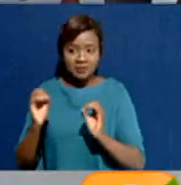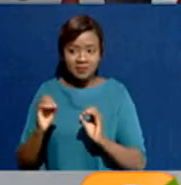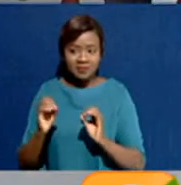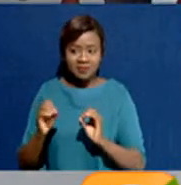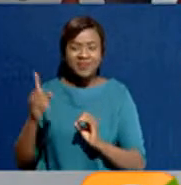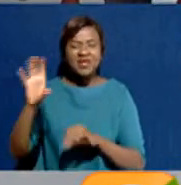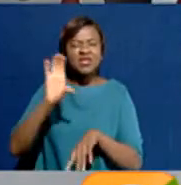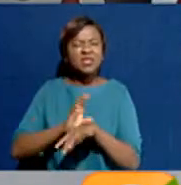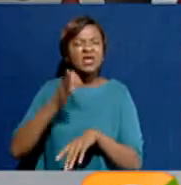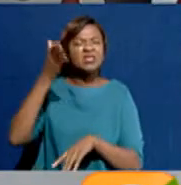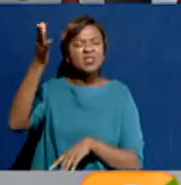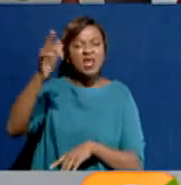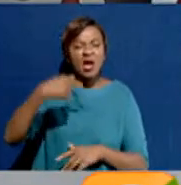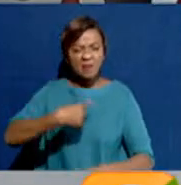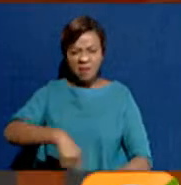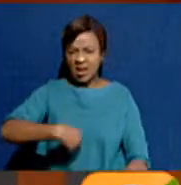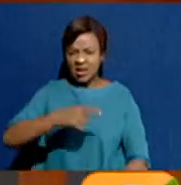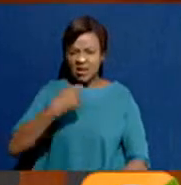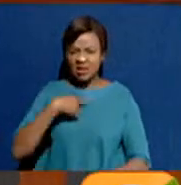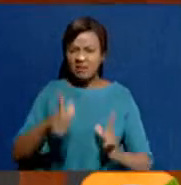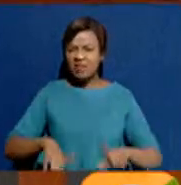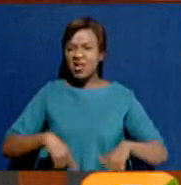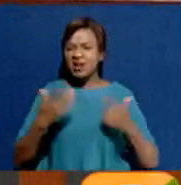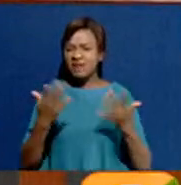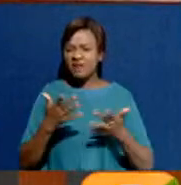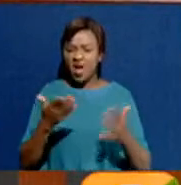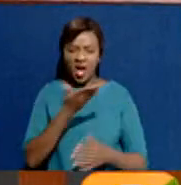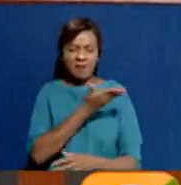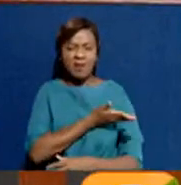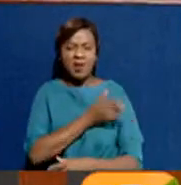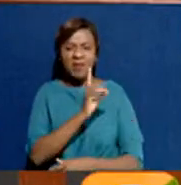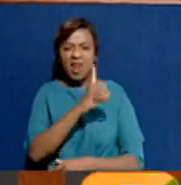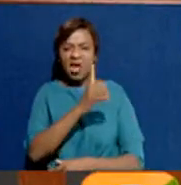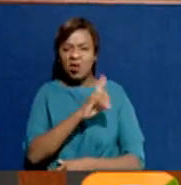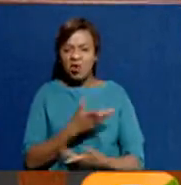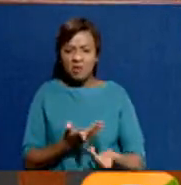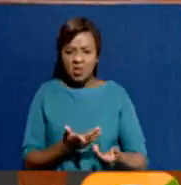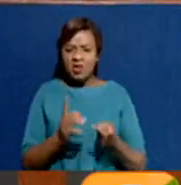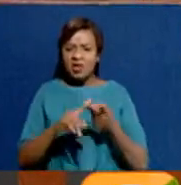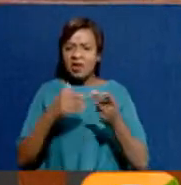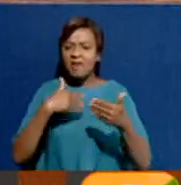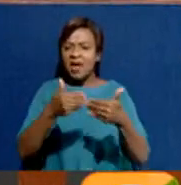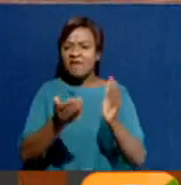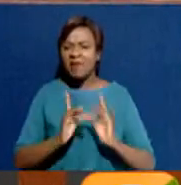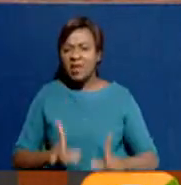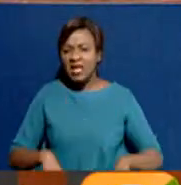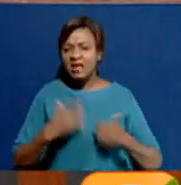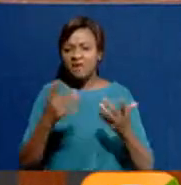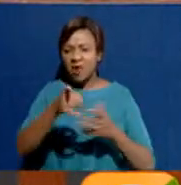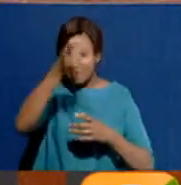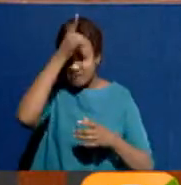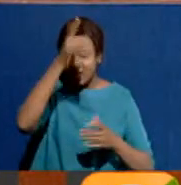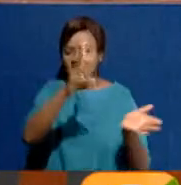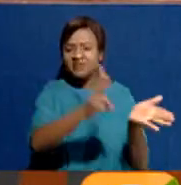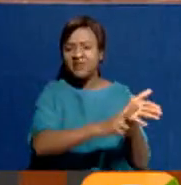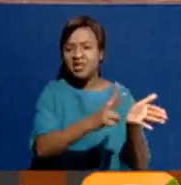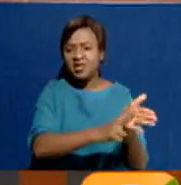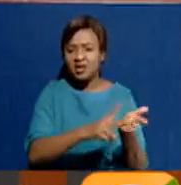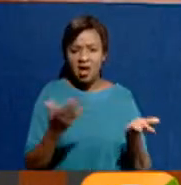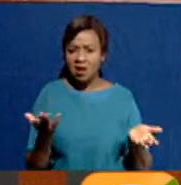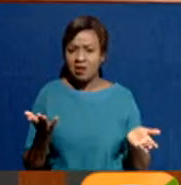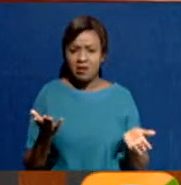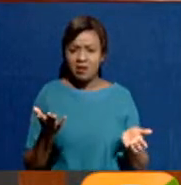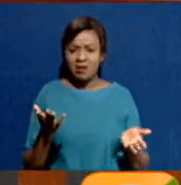is in Malindi. I reside in Mukuru Kwa Ruben. My family resides in Vihiga. My mom and dad, they are in